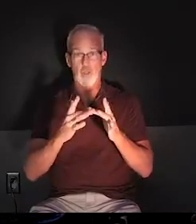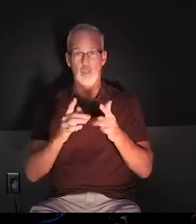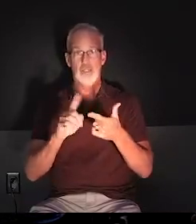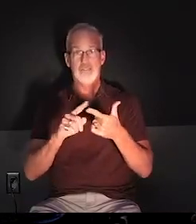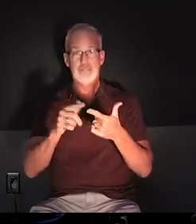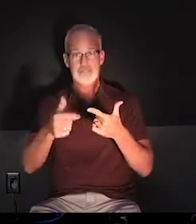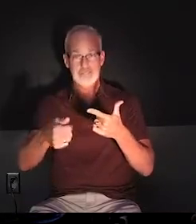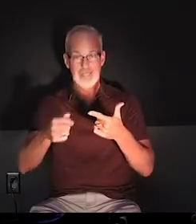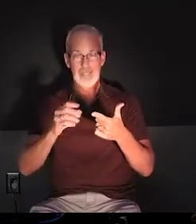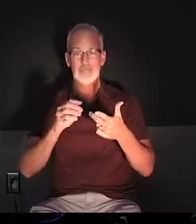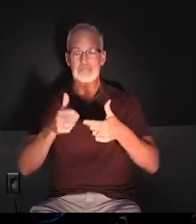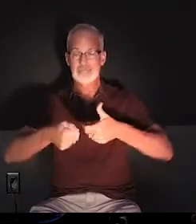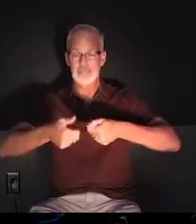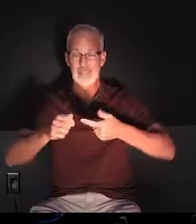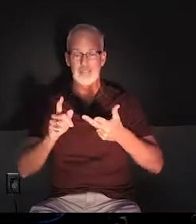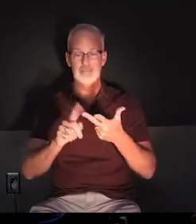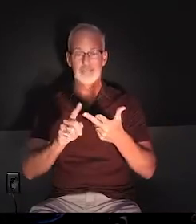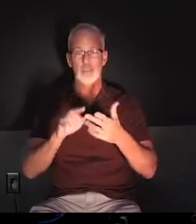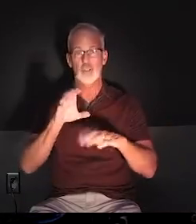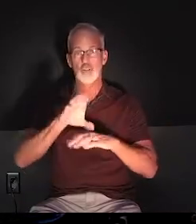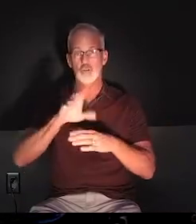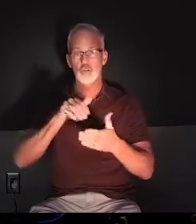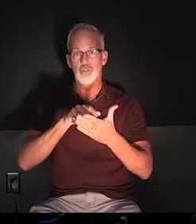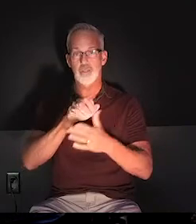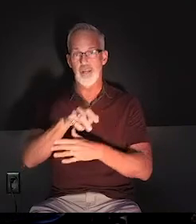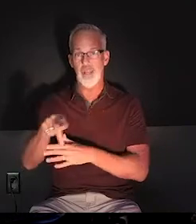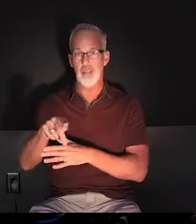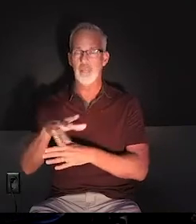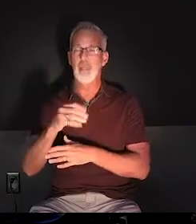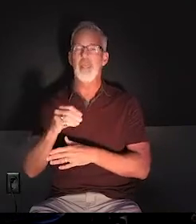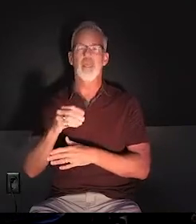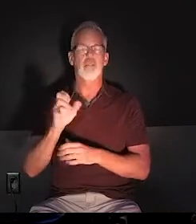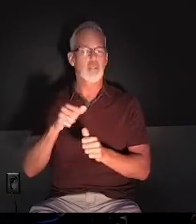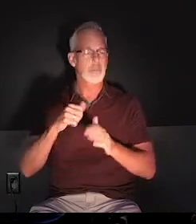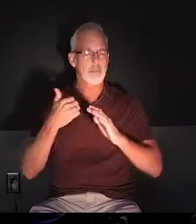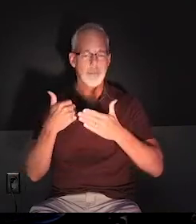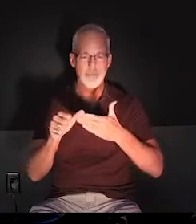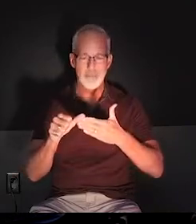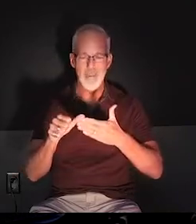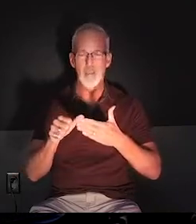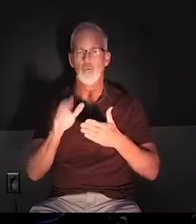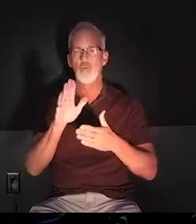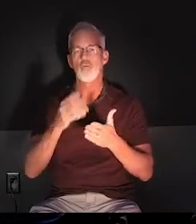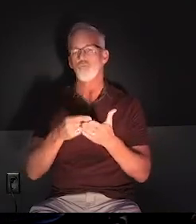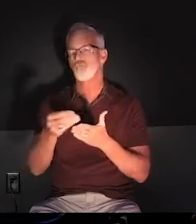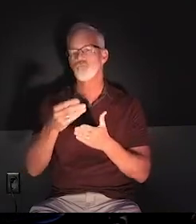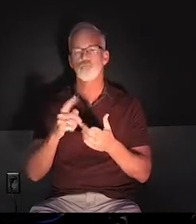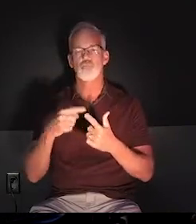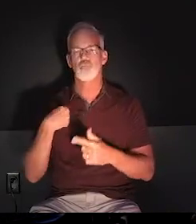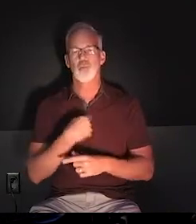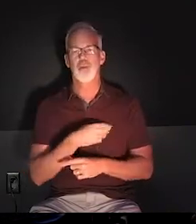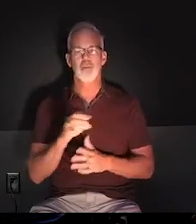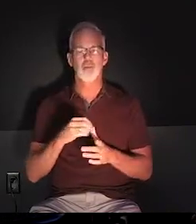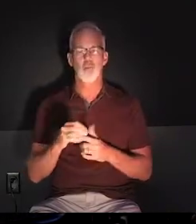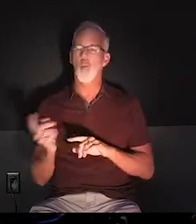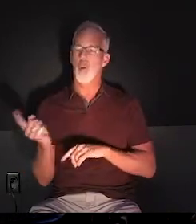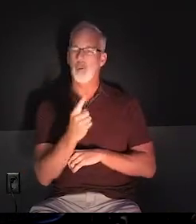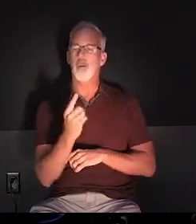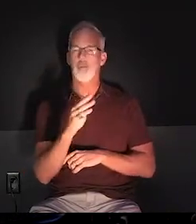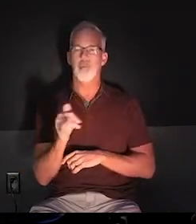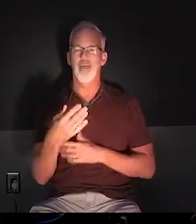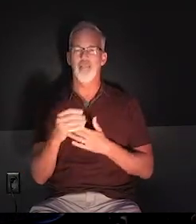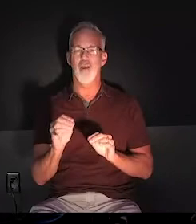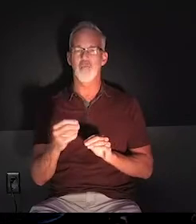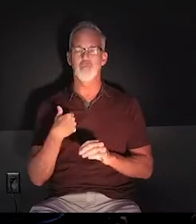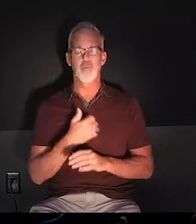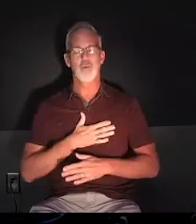you can give in the Church Center app as well. And as always, you can mail a gift to the church or drop it off at the office during the week. Our church